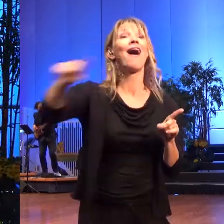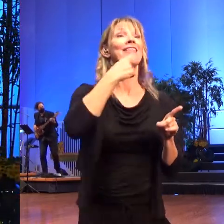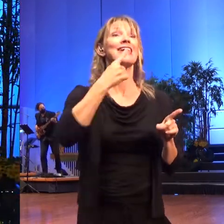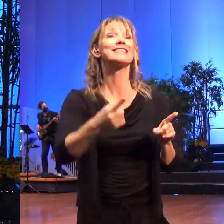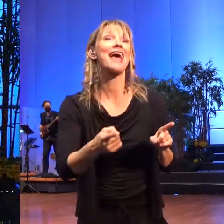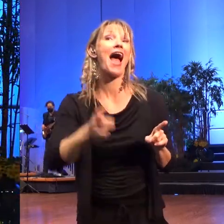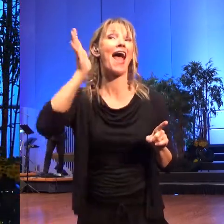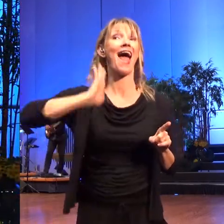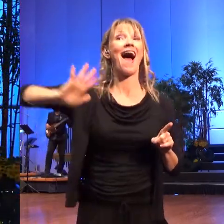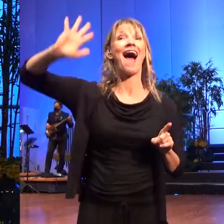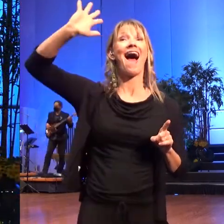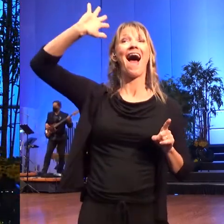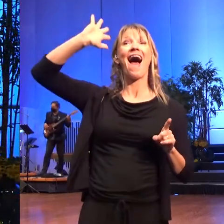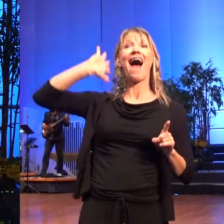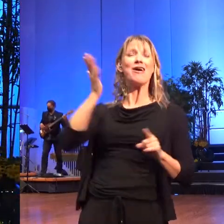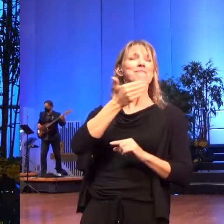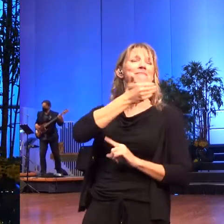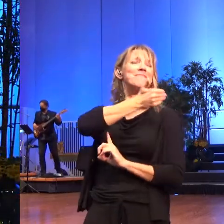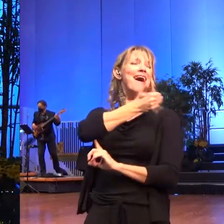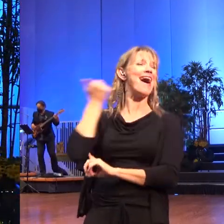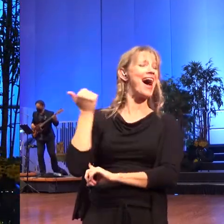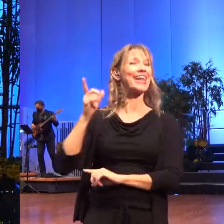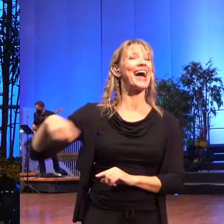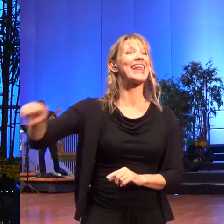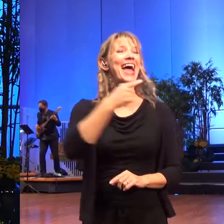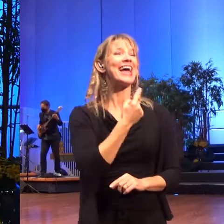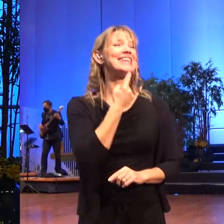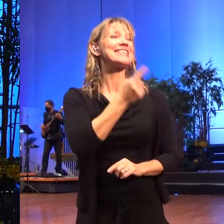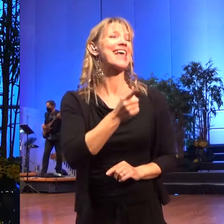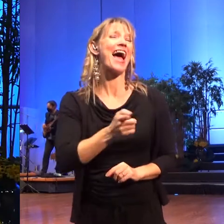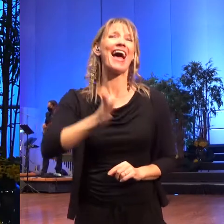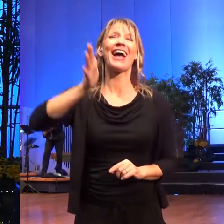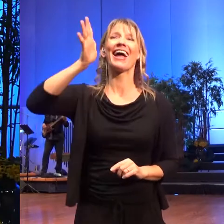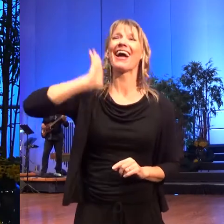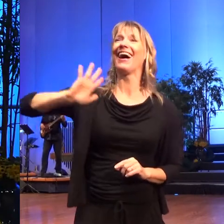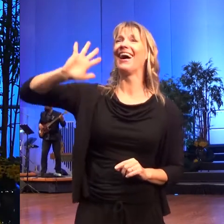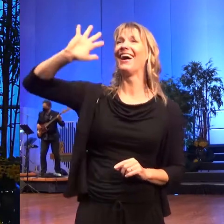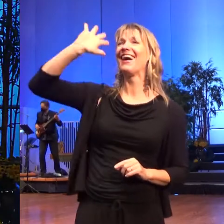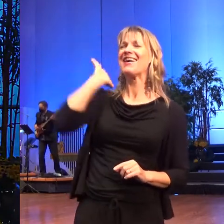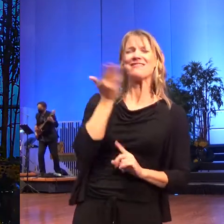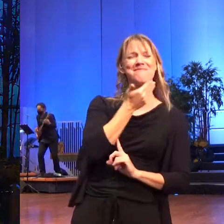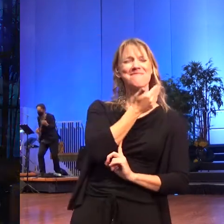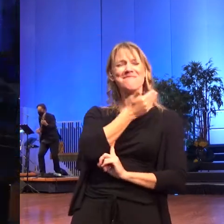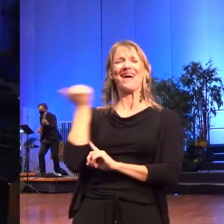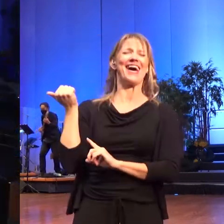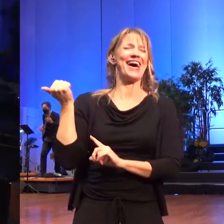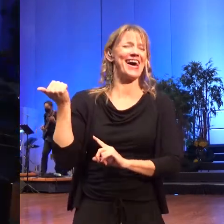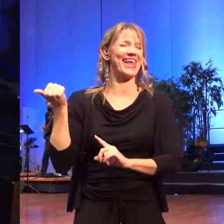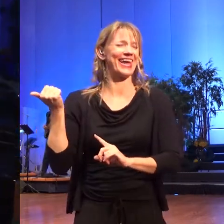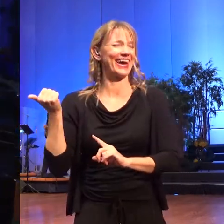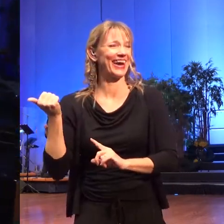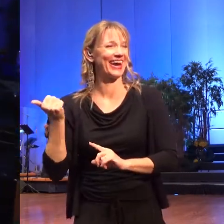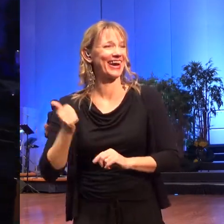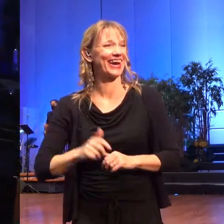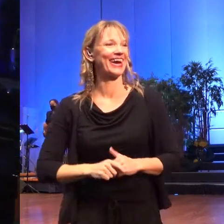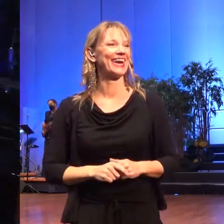that it was better in the good old days. They say that it was better in the good old days.